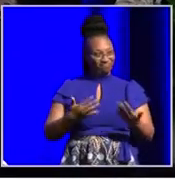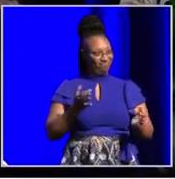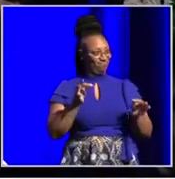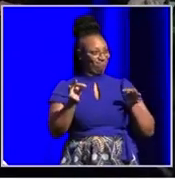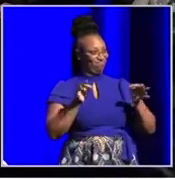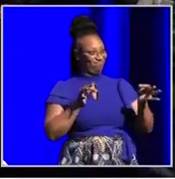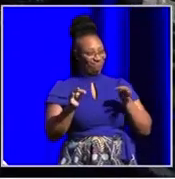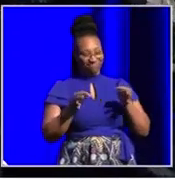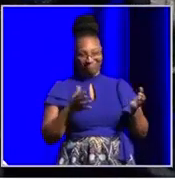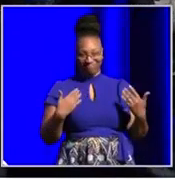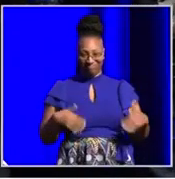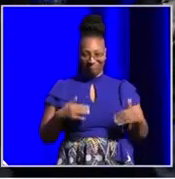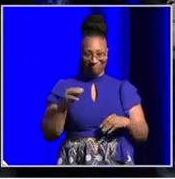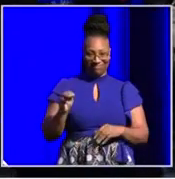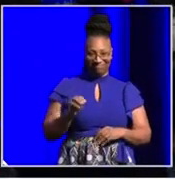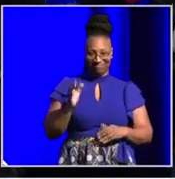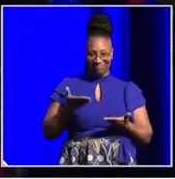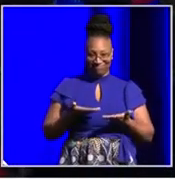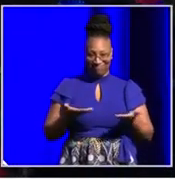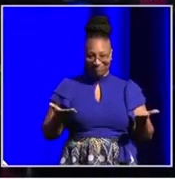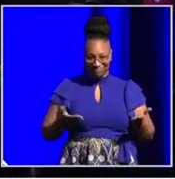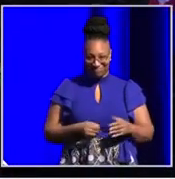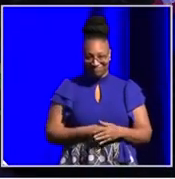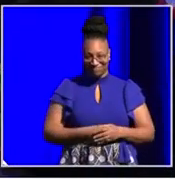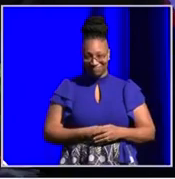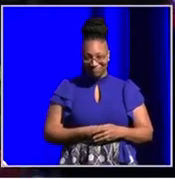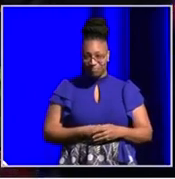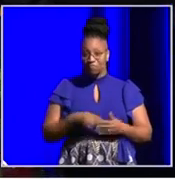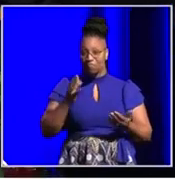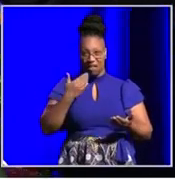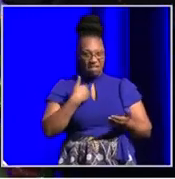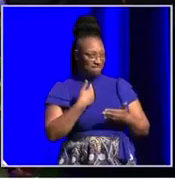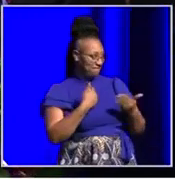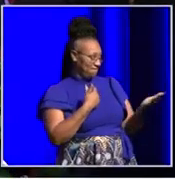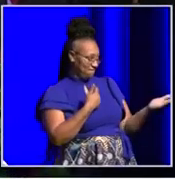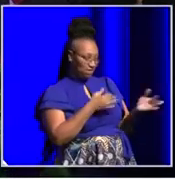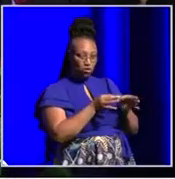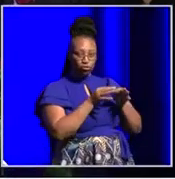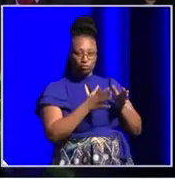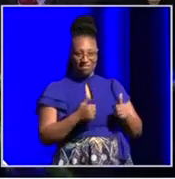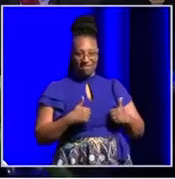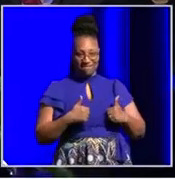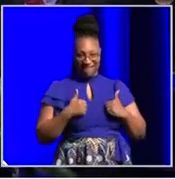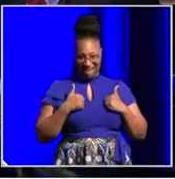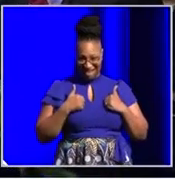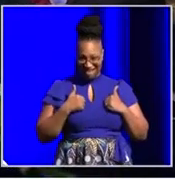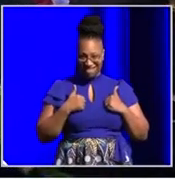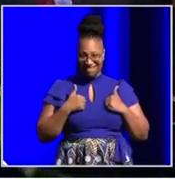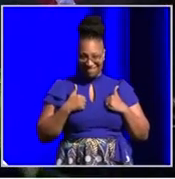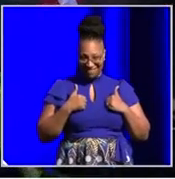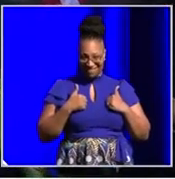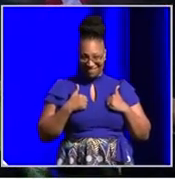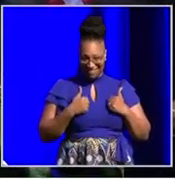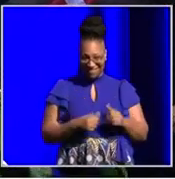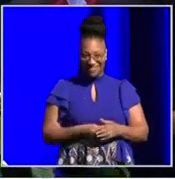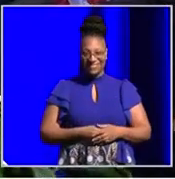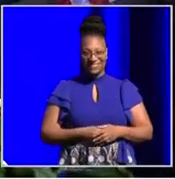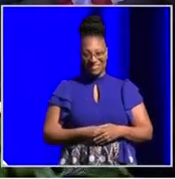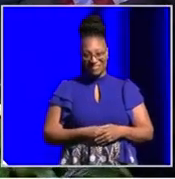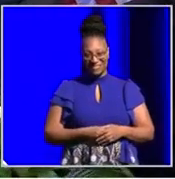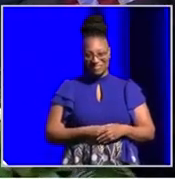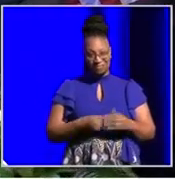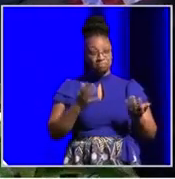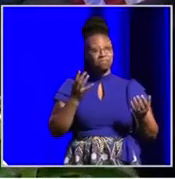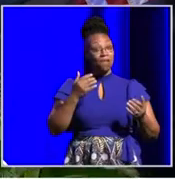have live interpreters, and the proceedings are being aired closed captioned. That